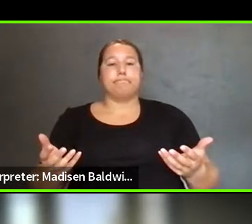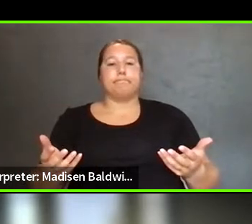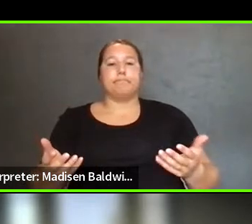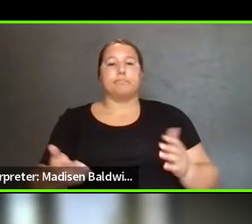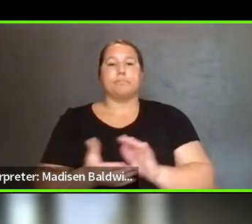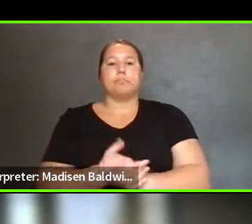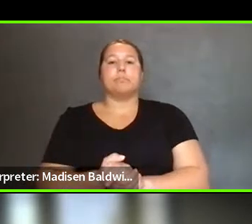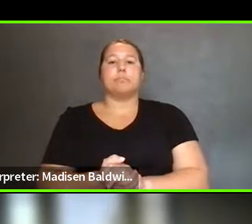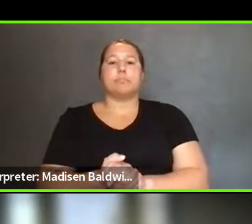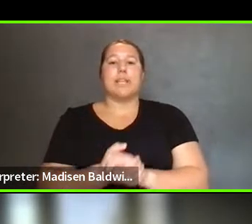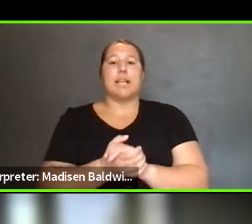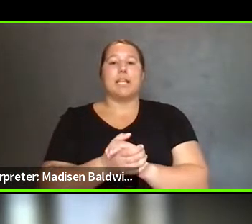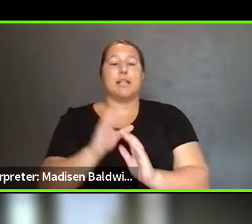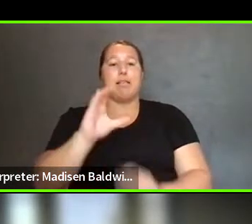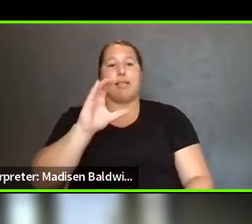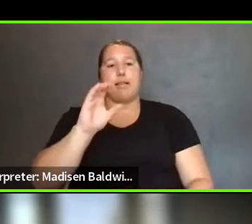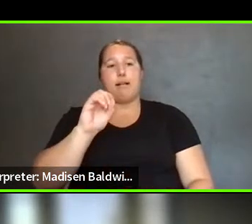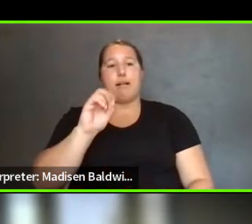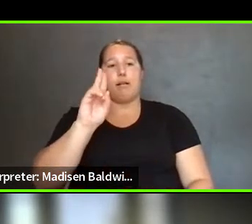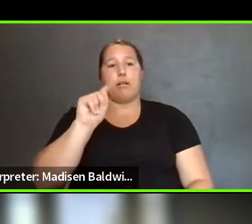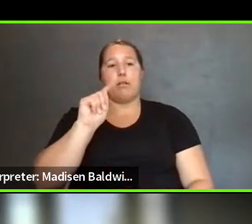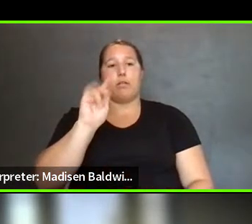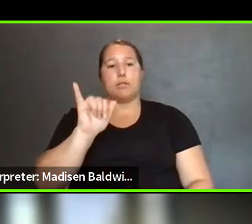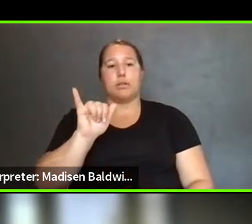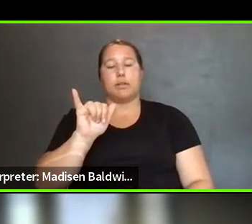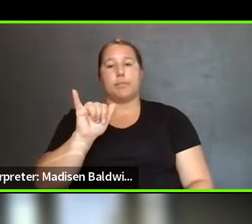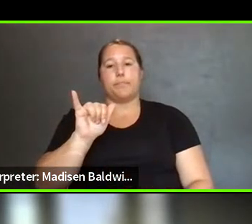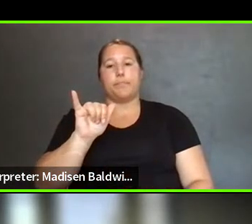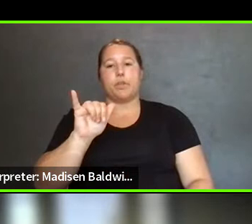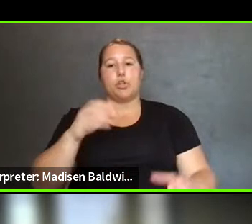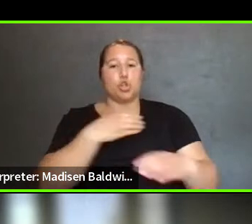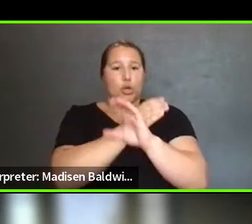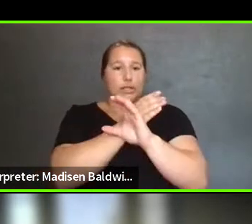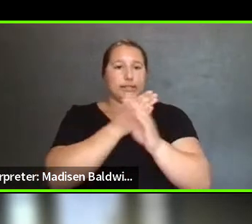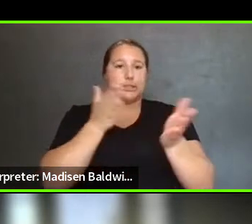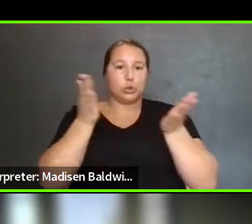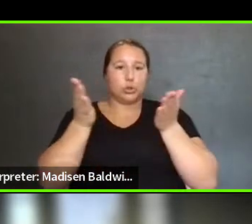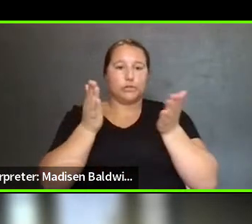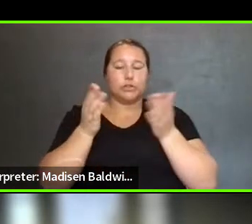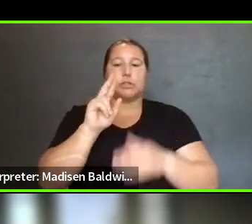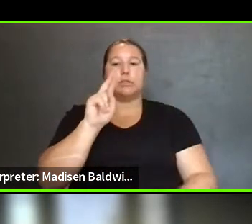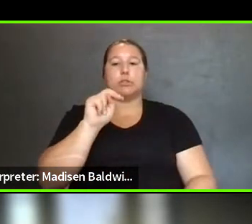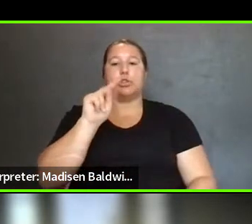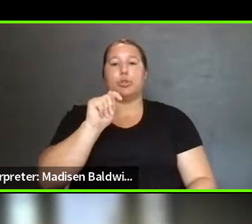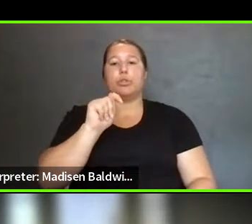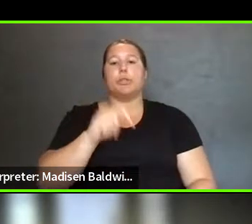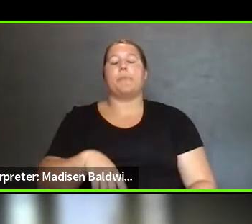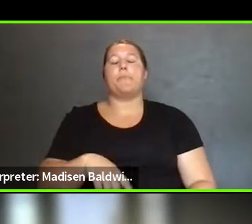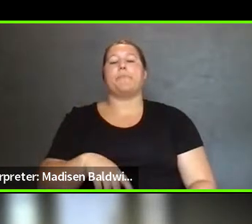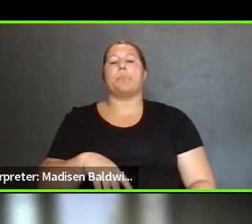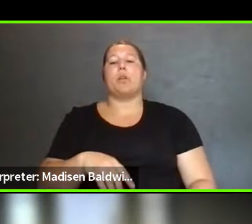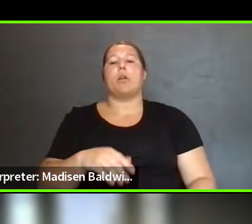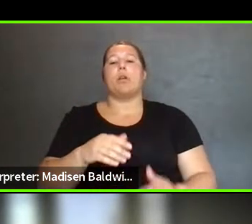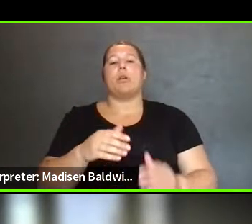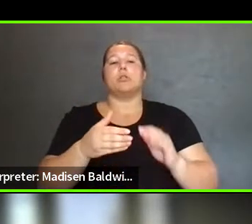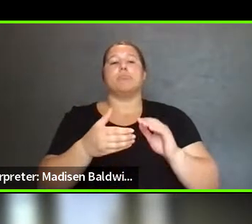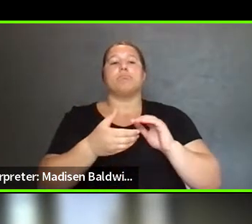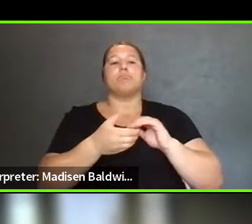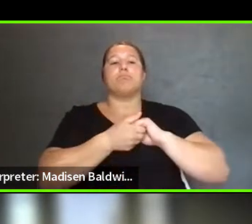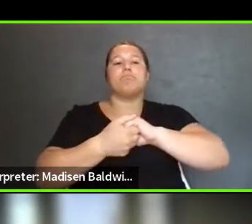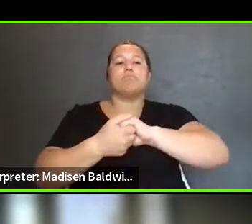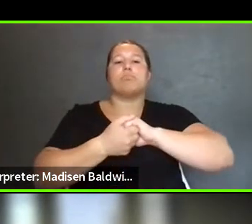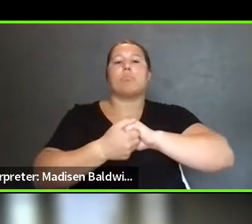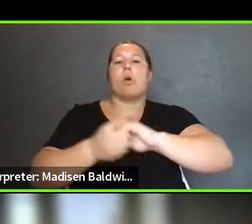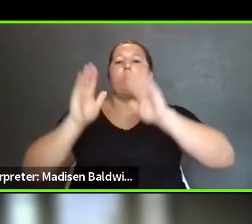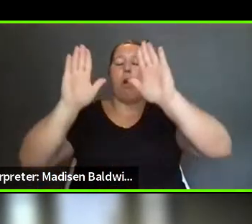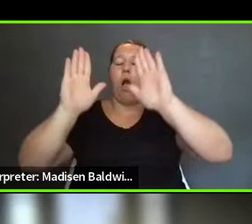The county and the Crisis Services Unit have collaborated wonderfully over the past couple